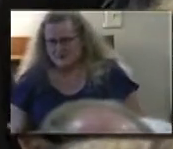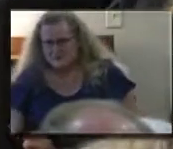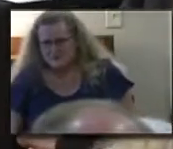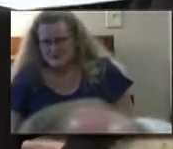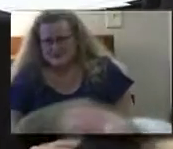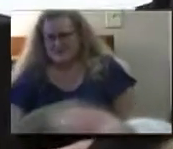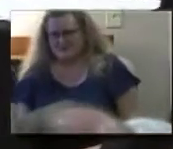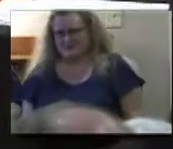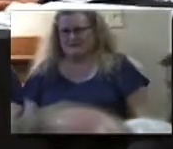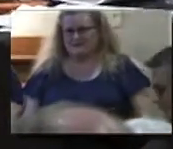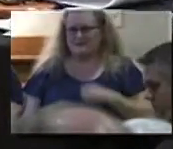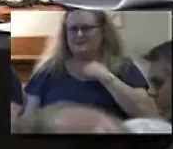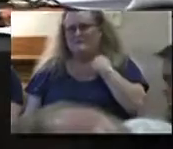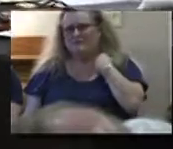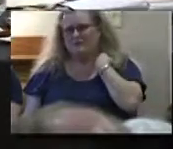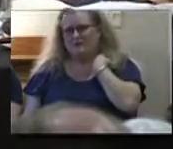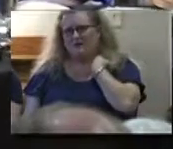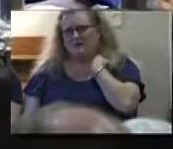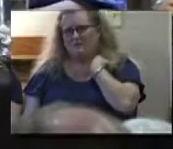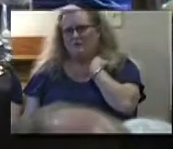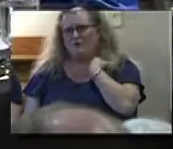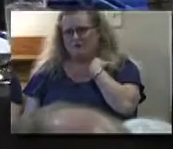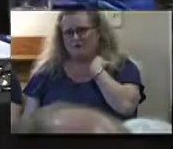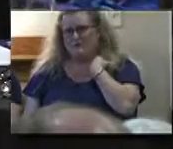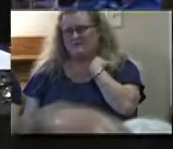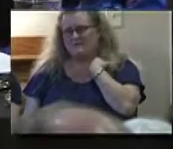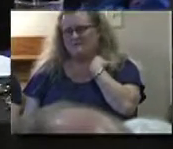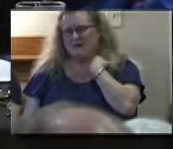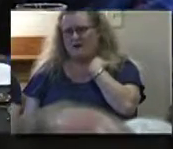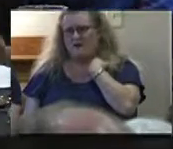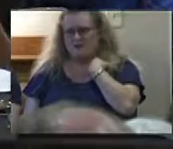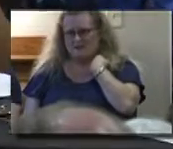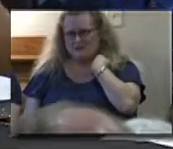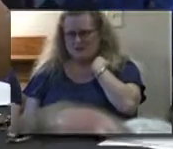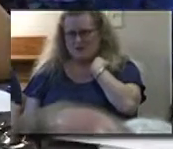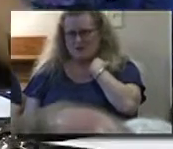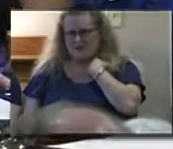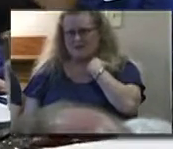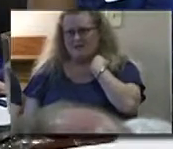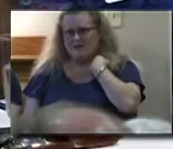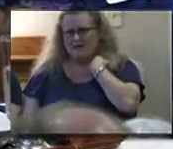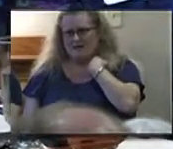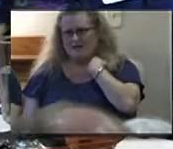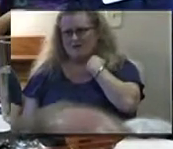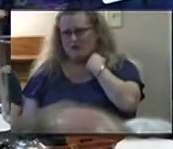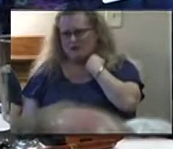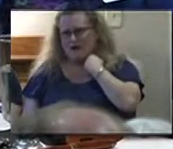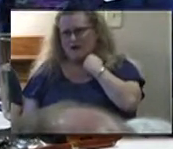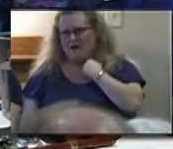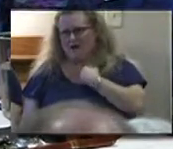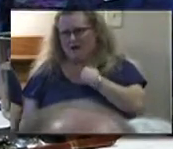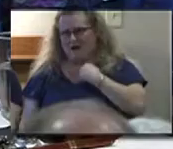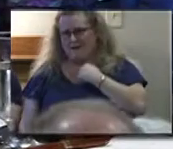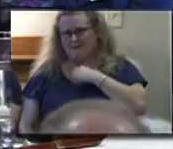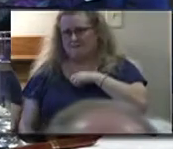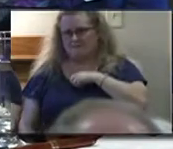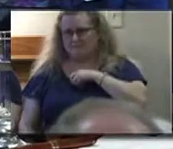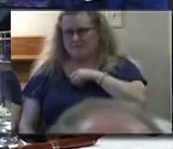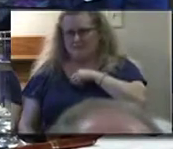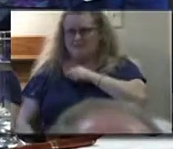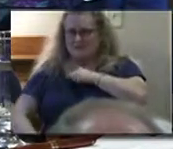Yes, my story is more focused on my personal experience and, you know, how